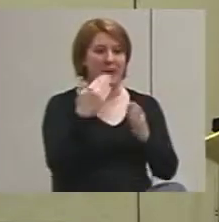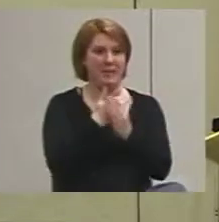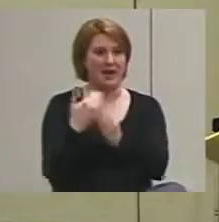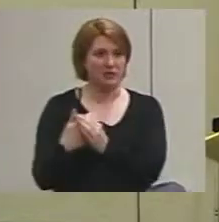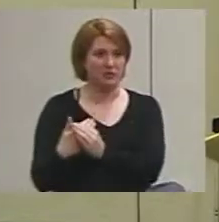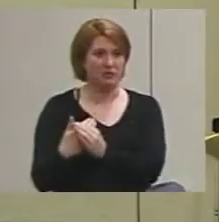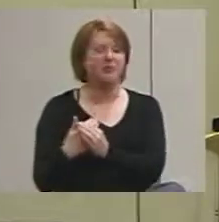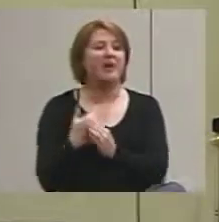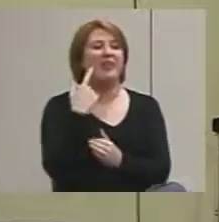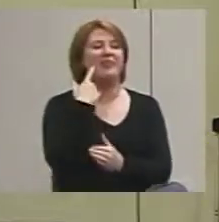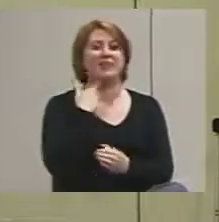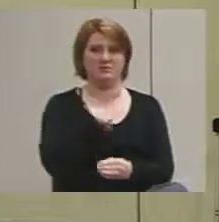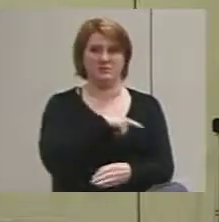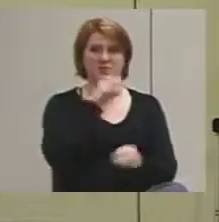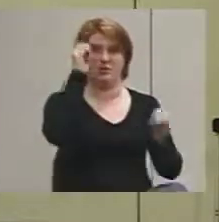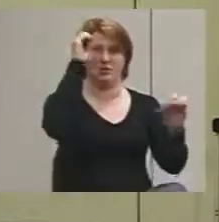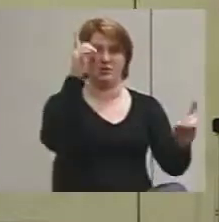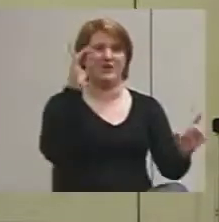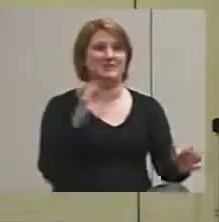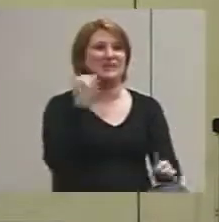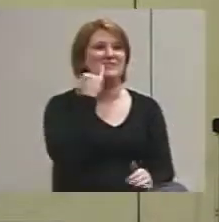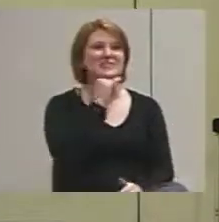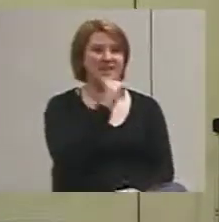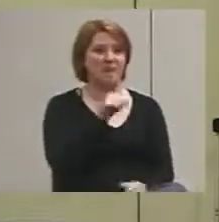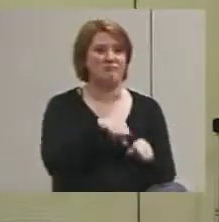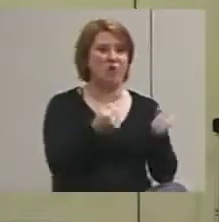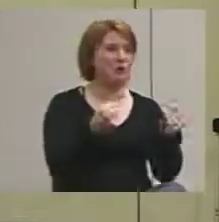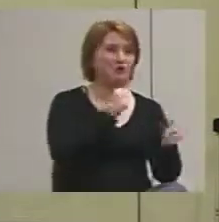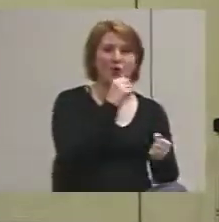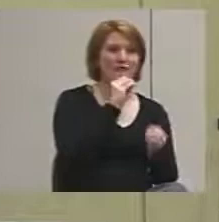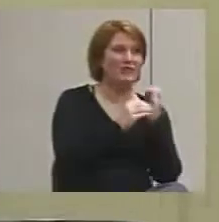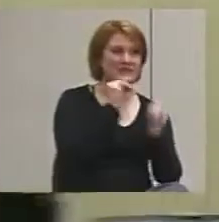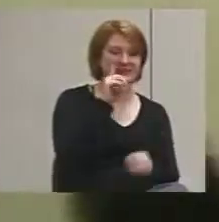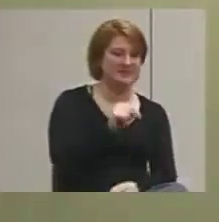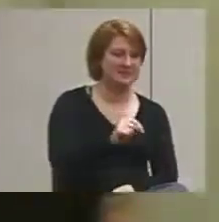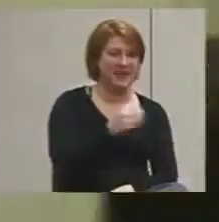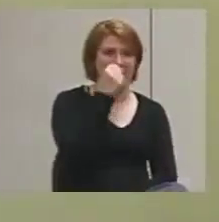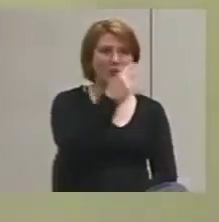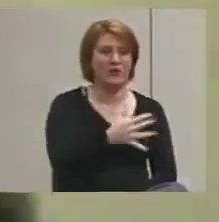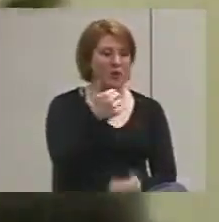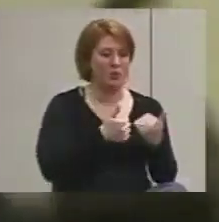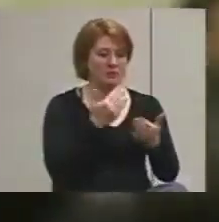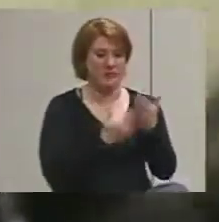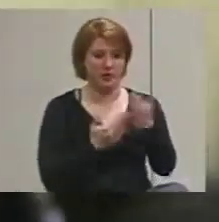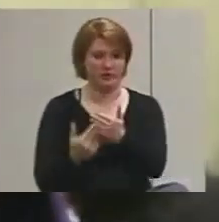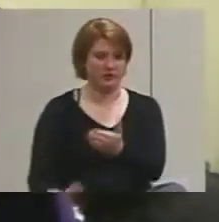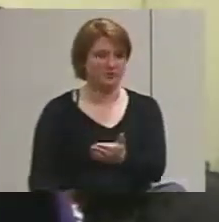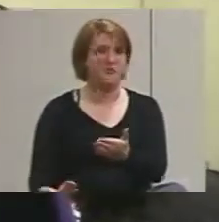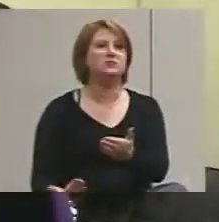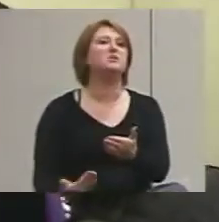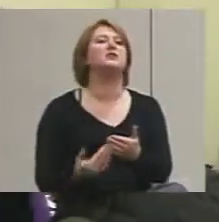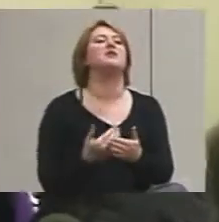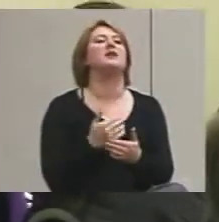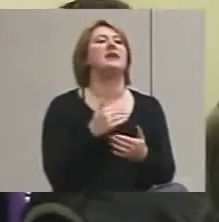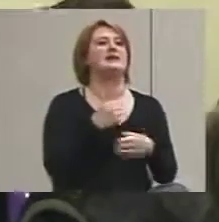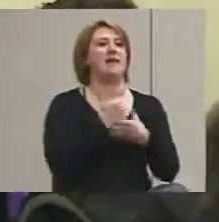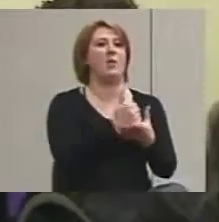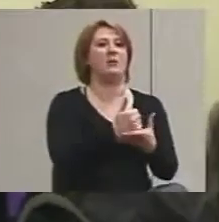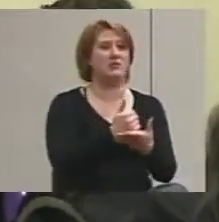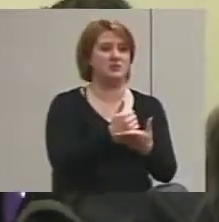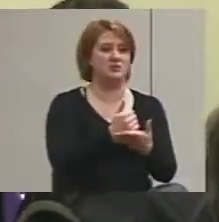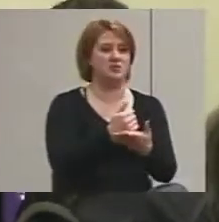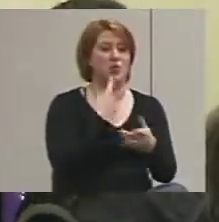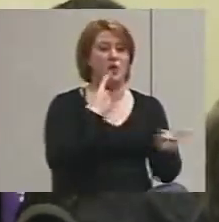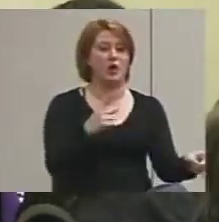educators, if it's not broke, don't fix it. I don't care which part is making it work.